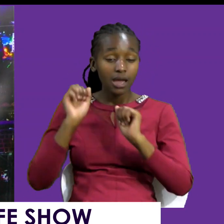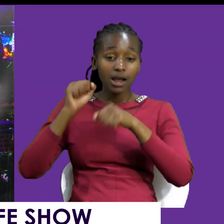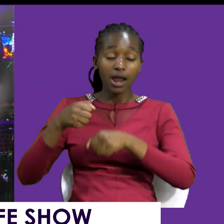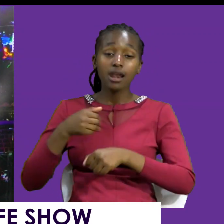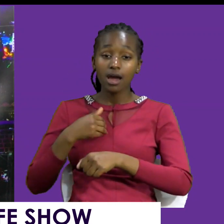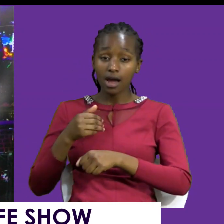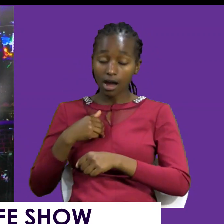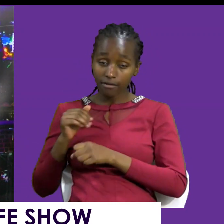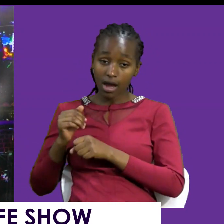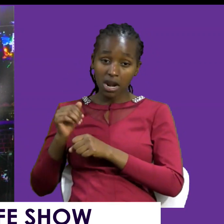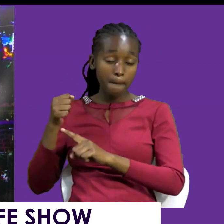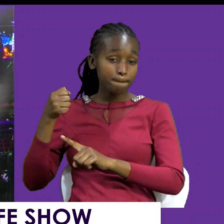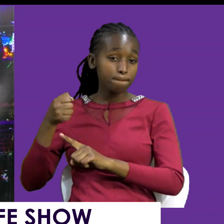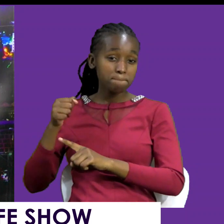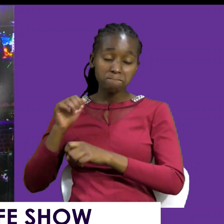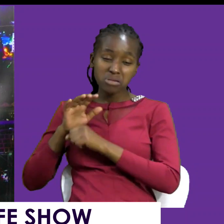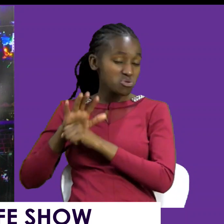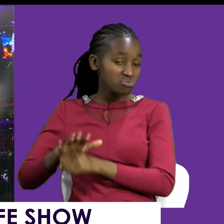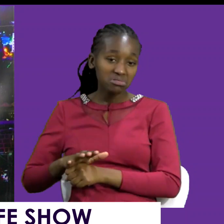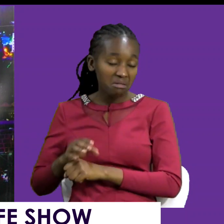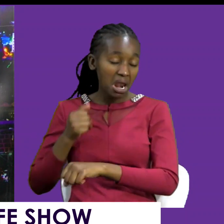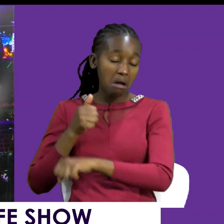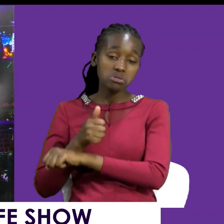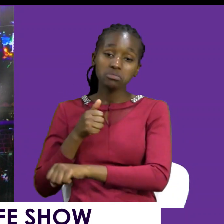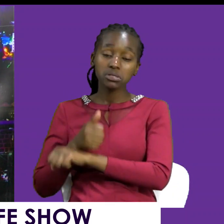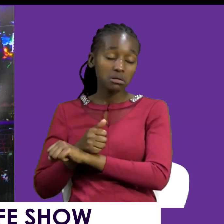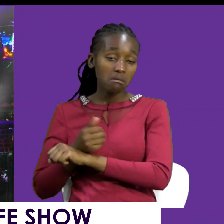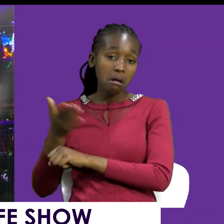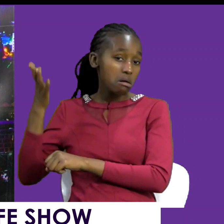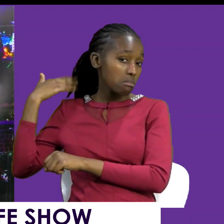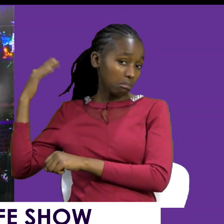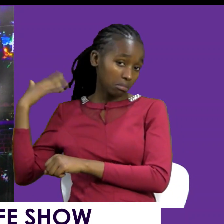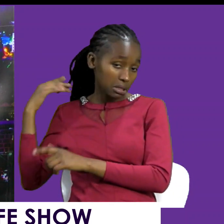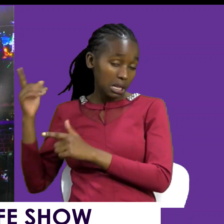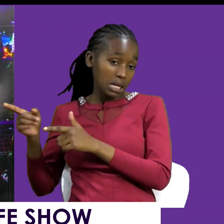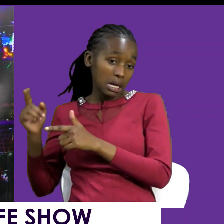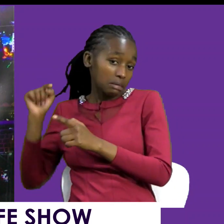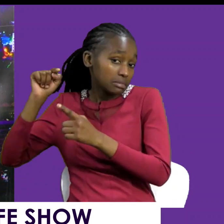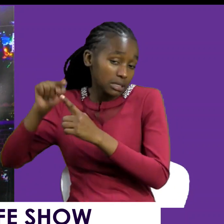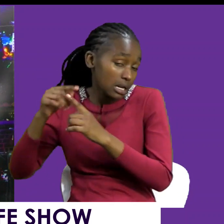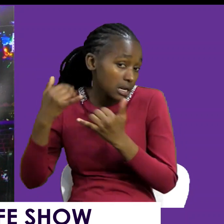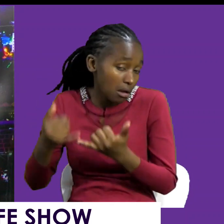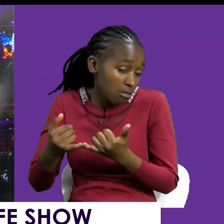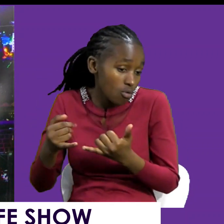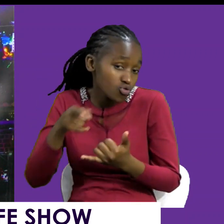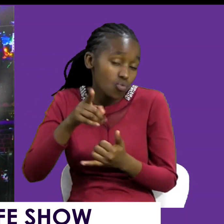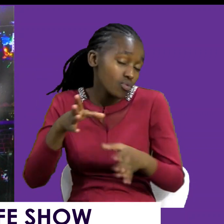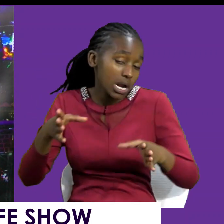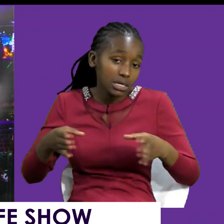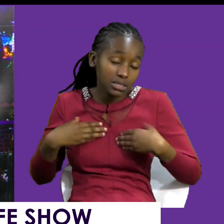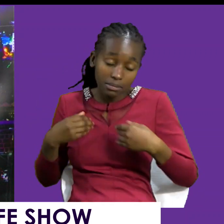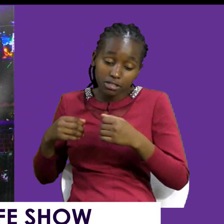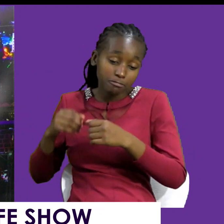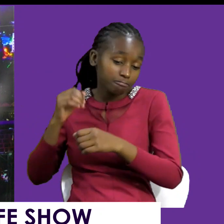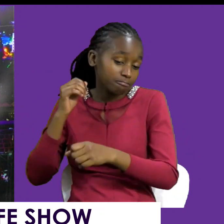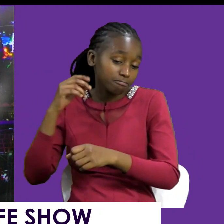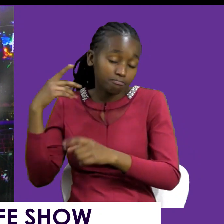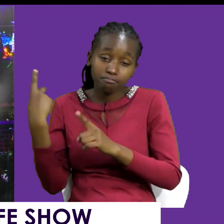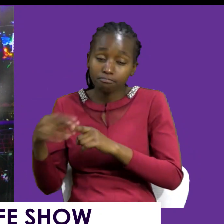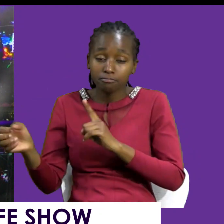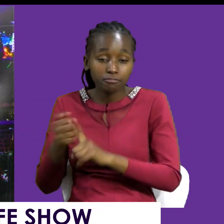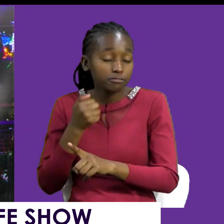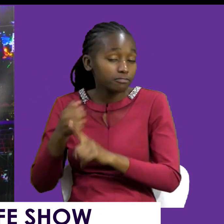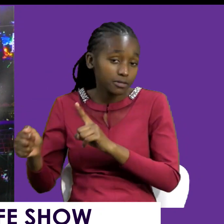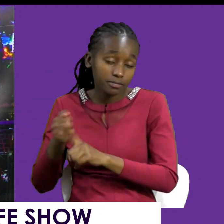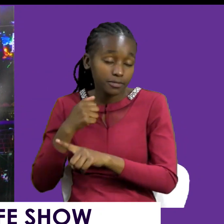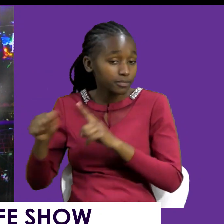find yourself always attracting abusive people unless you diagnose it and treat it. You know, you need to understand